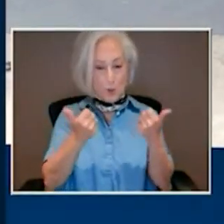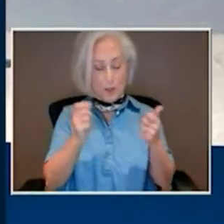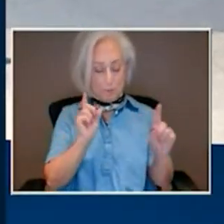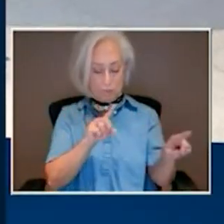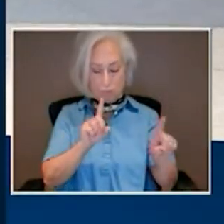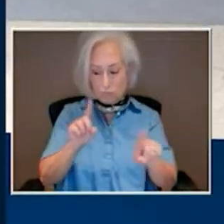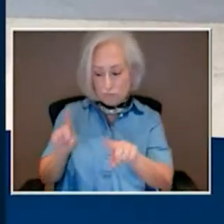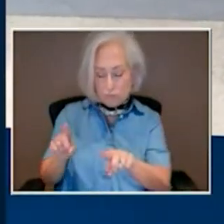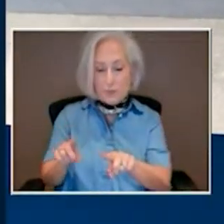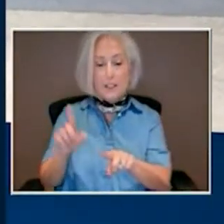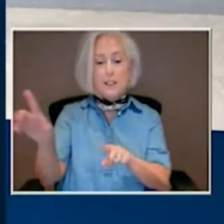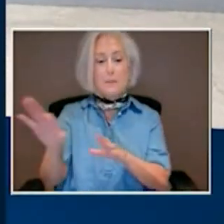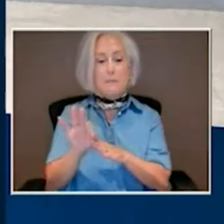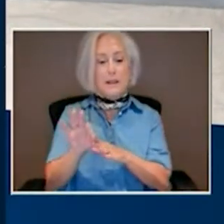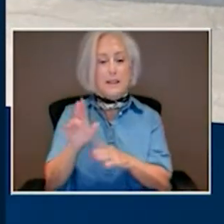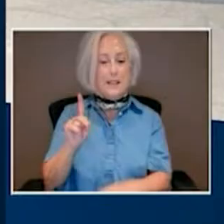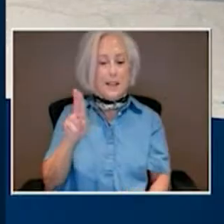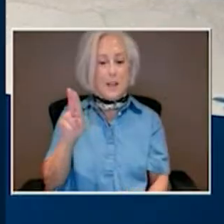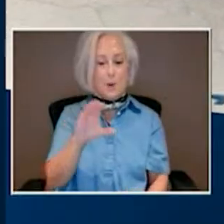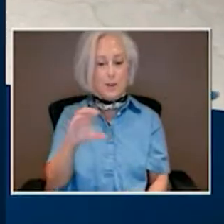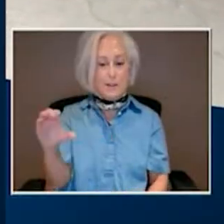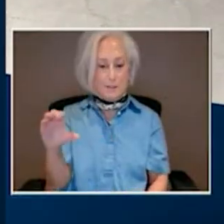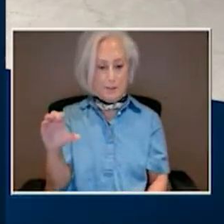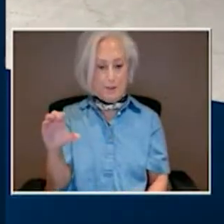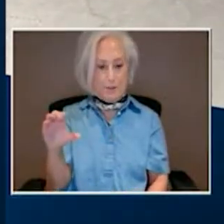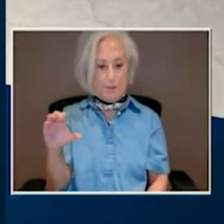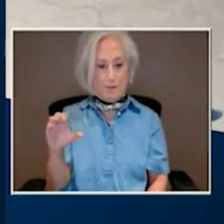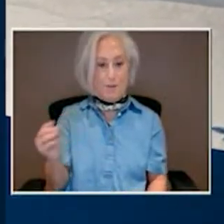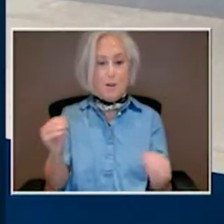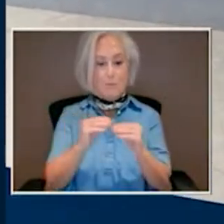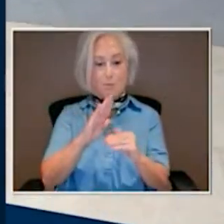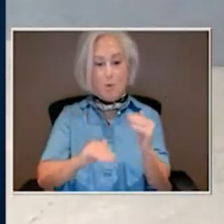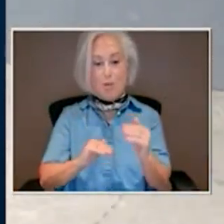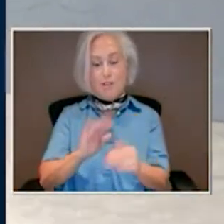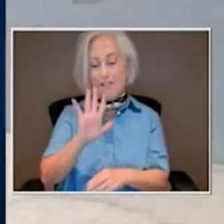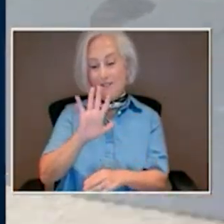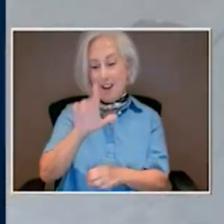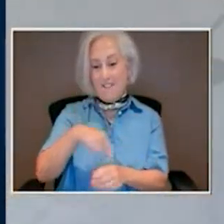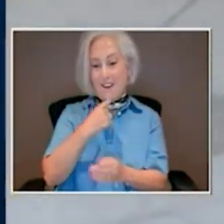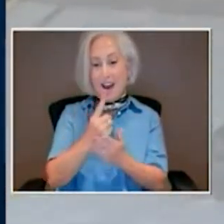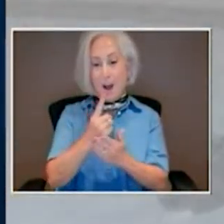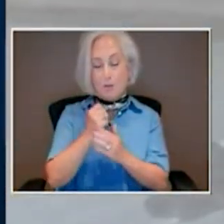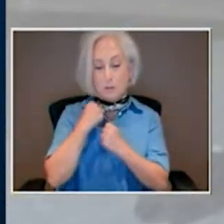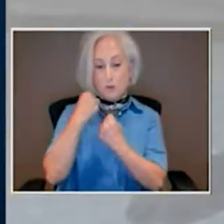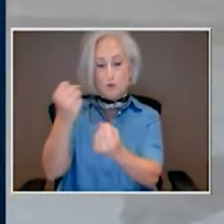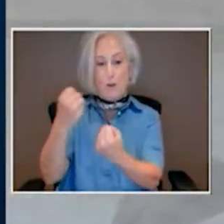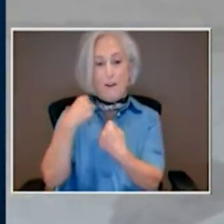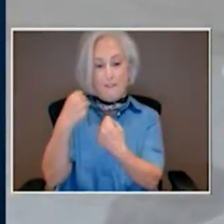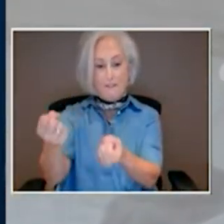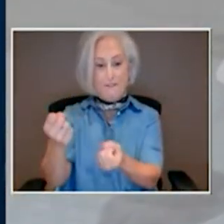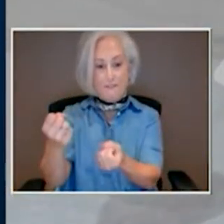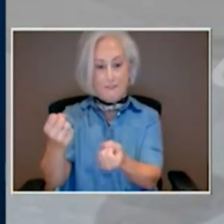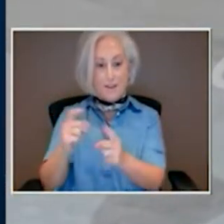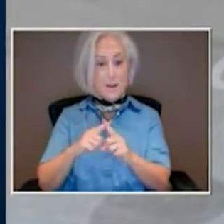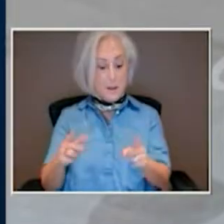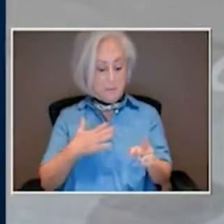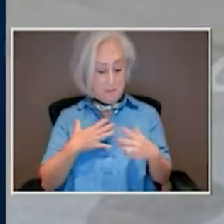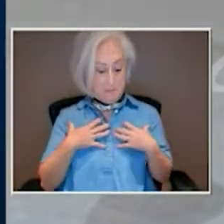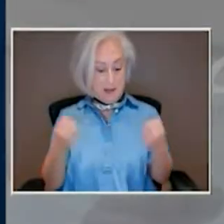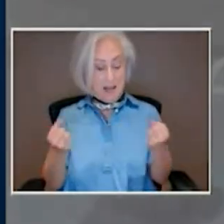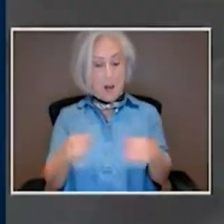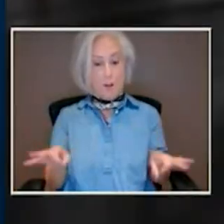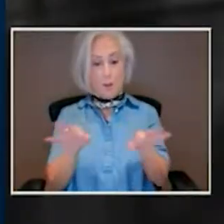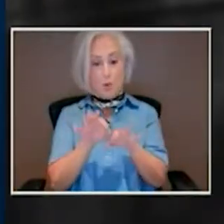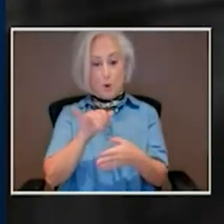care, even though it's more than 5 hours away. It is a long drive, but my health is worth it. It's been a